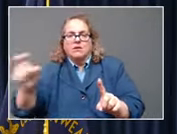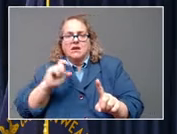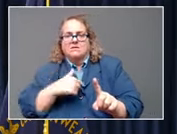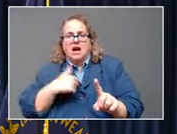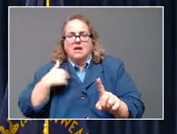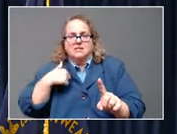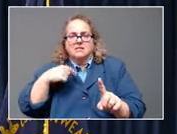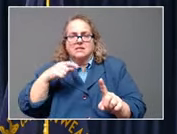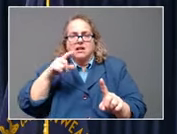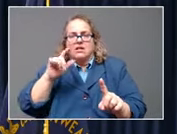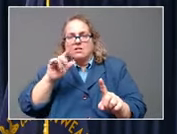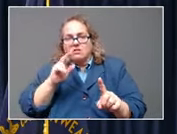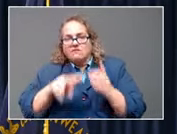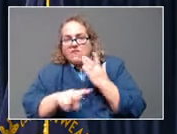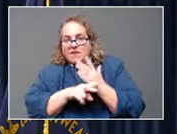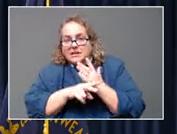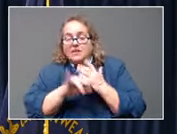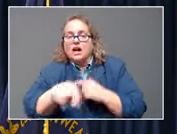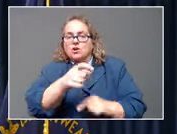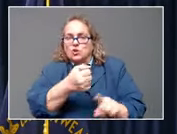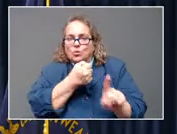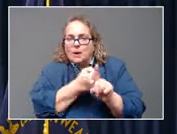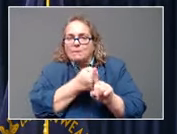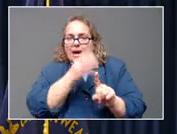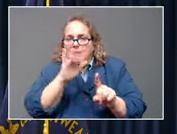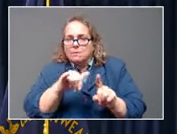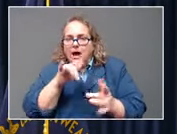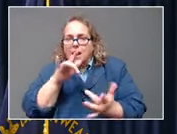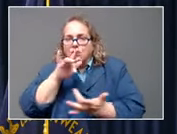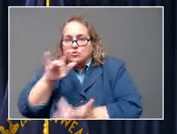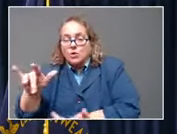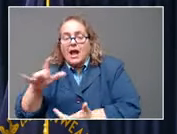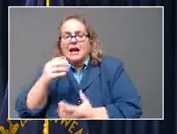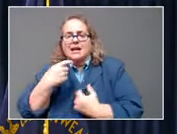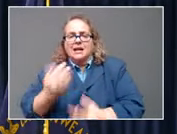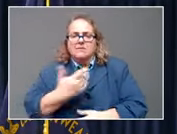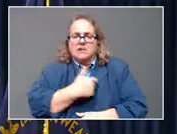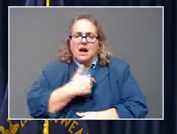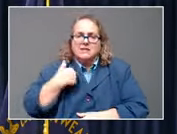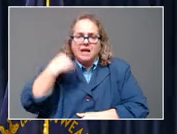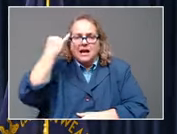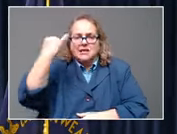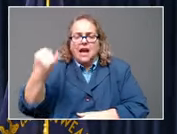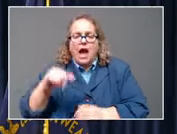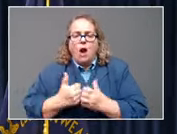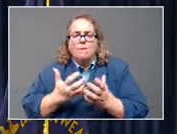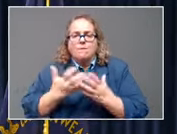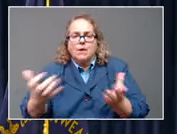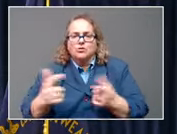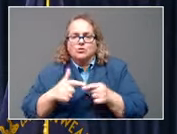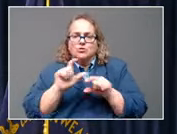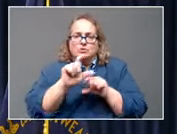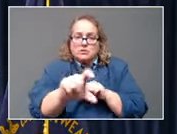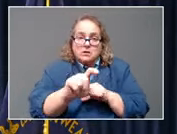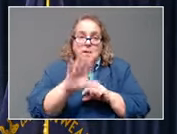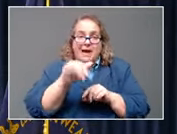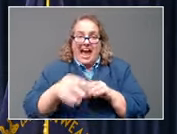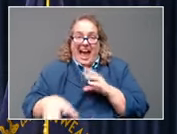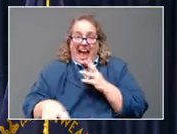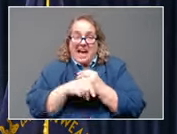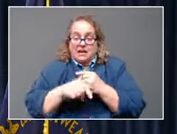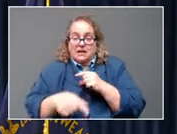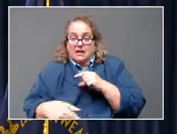were impacted by the storm, and gives us an idea of how much. By adding on top of FEMA